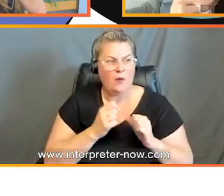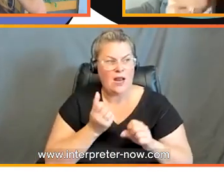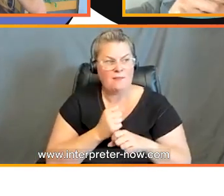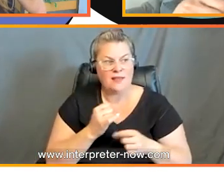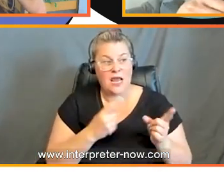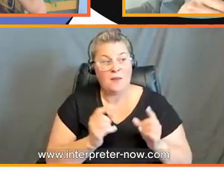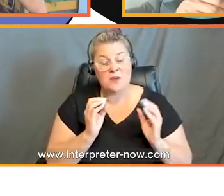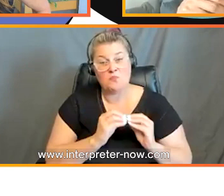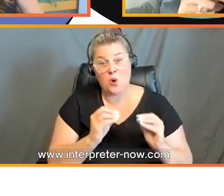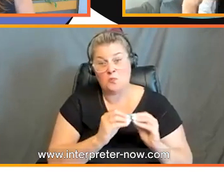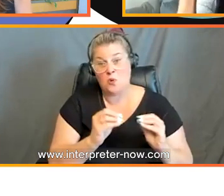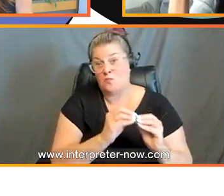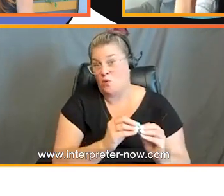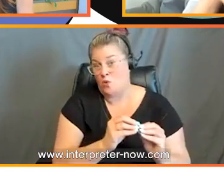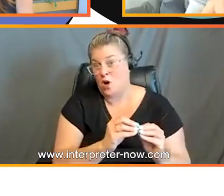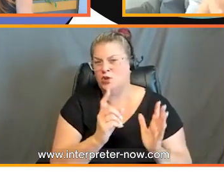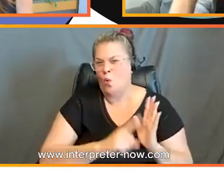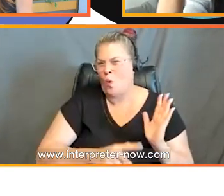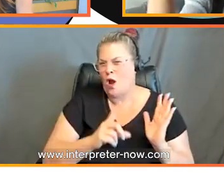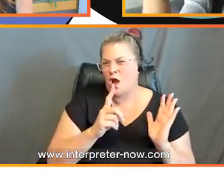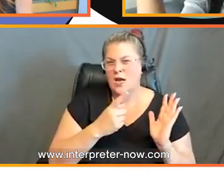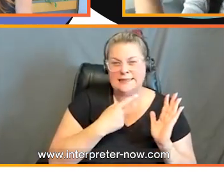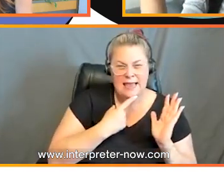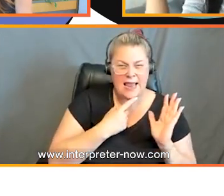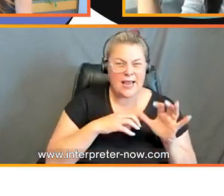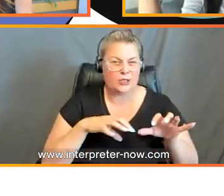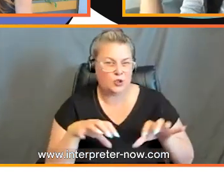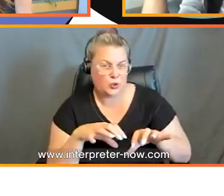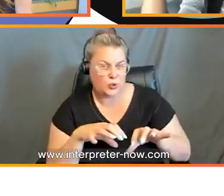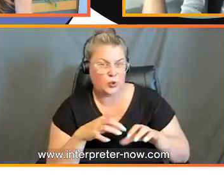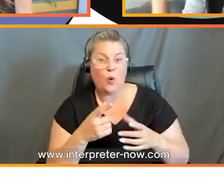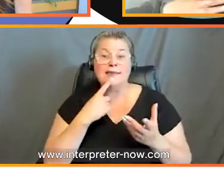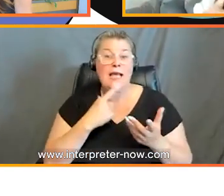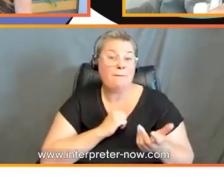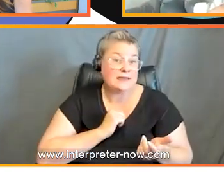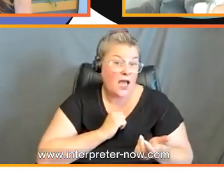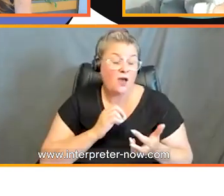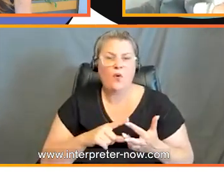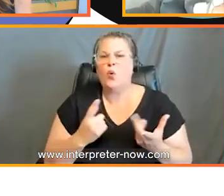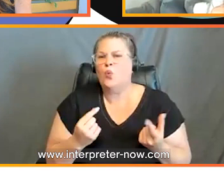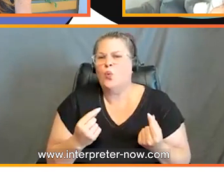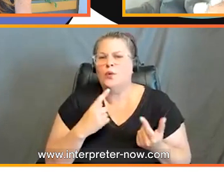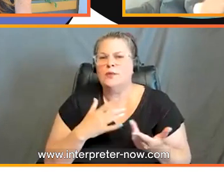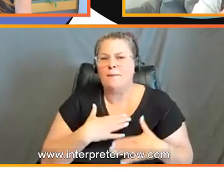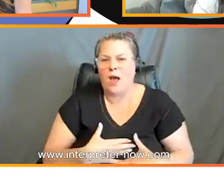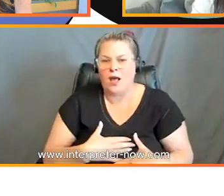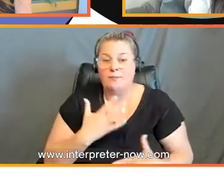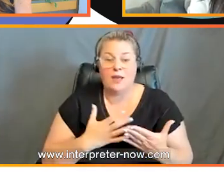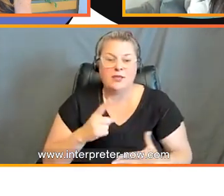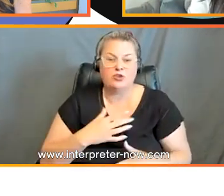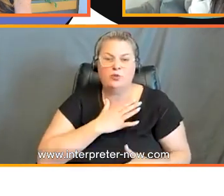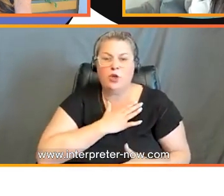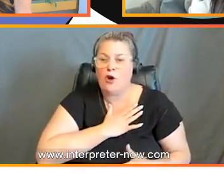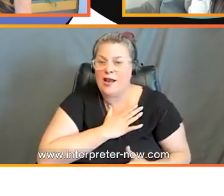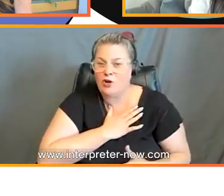I make this happen more and more? So what do I need to do or say? Or what do I need to tell myself? Or what do I need to do to my body? Like, it might just be putting your